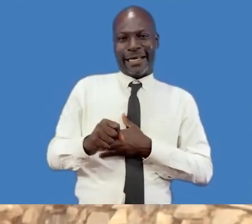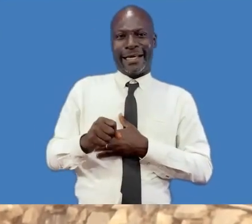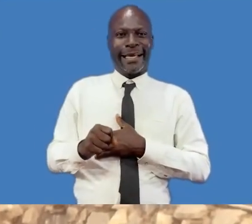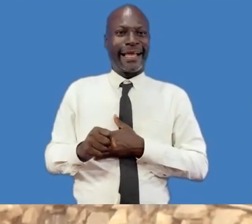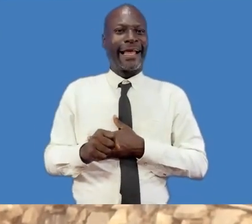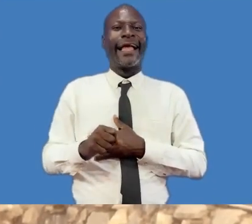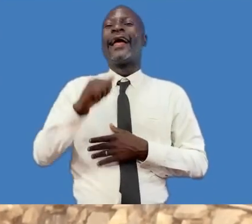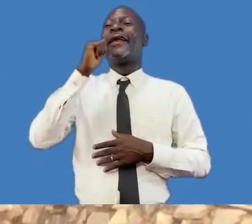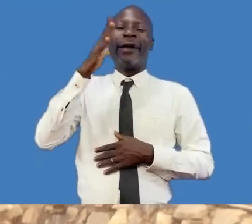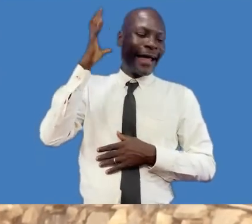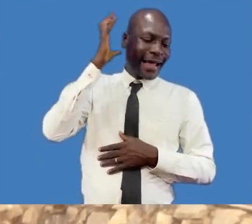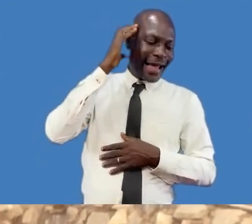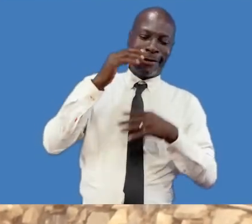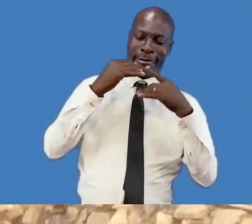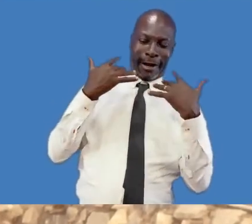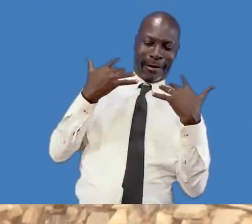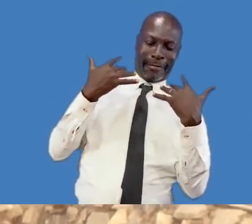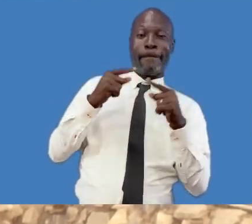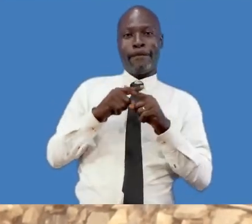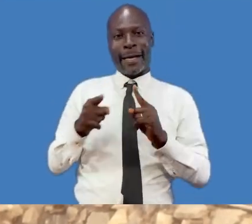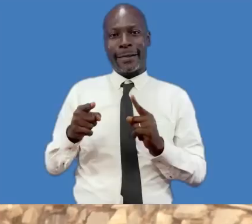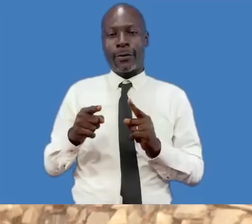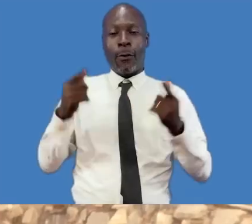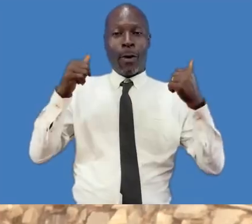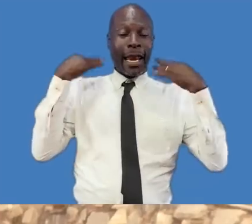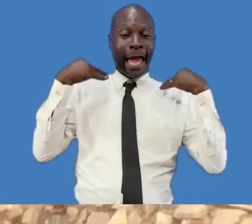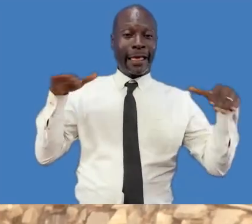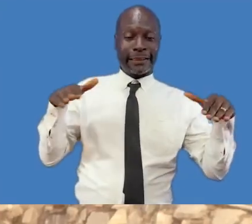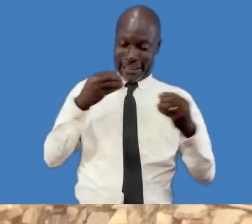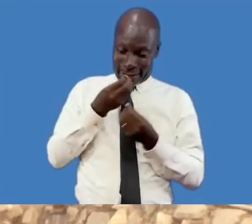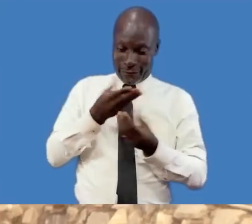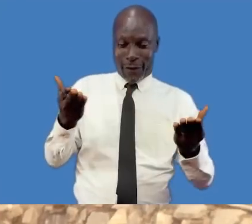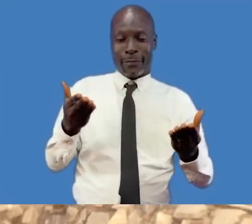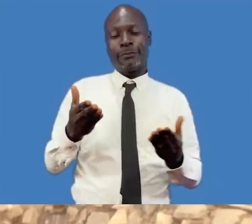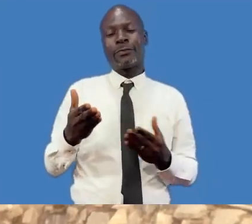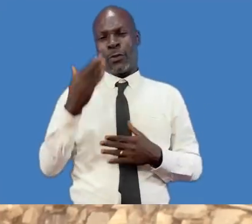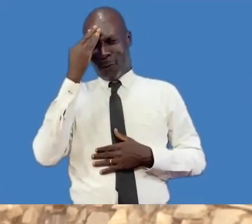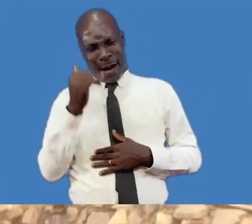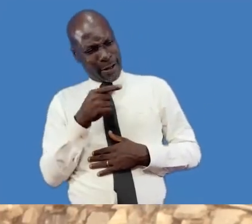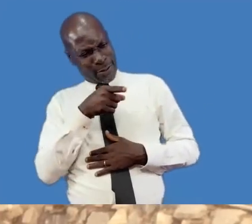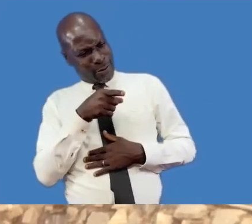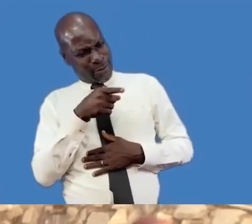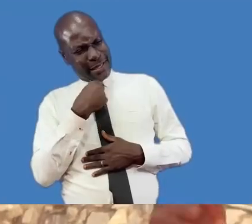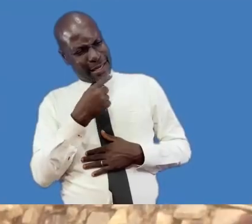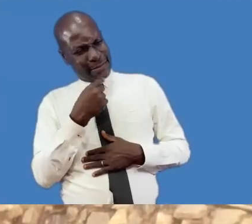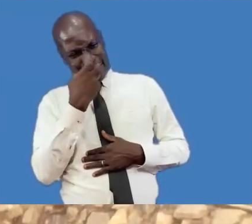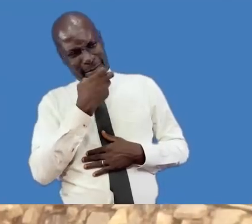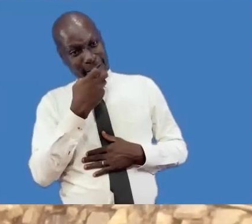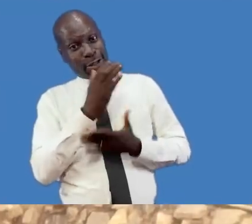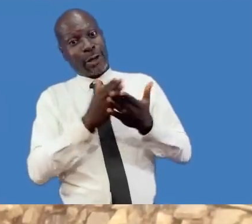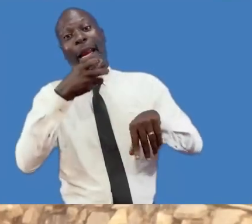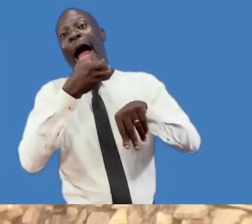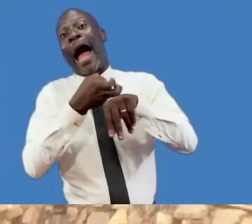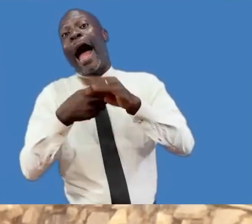asem no, na asem no eye ne sere. Abofo no e kobisa no. Ma me adanti na wo sere, aso biribi